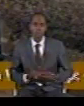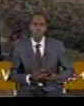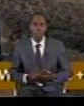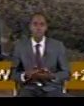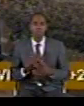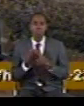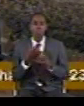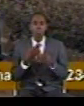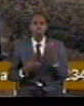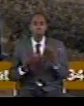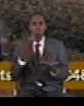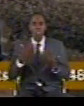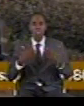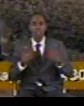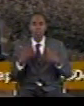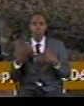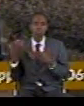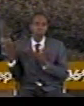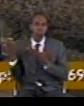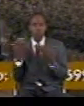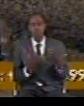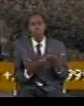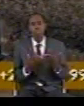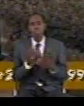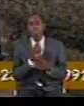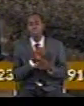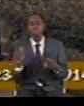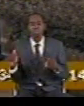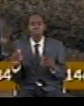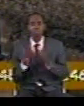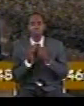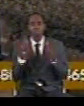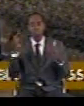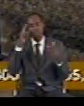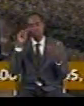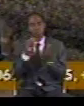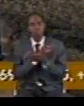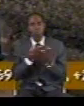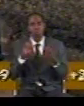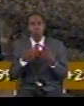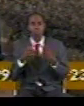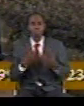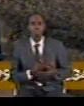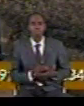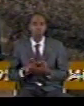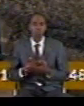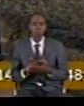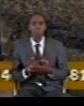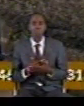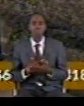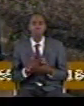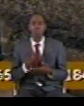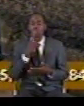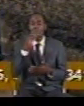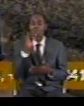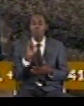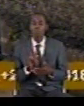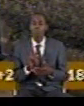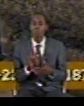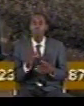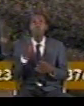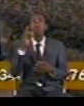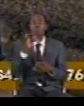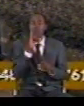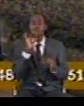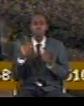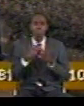brain damage to the baby. A big hallelujah to Jesus. Indeed, God is doing great things. As